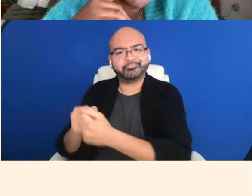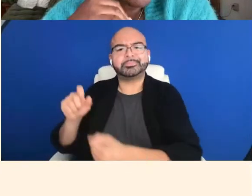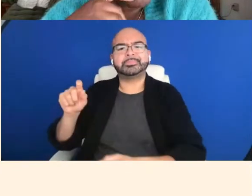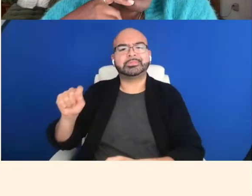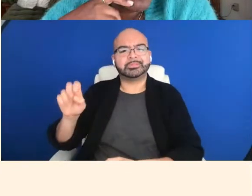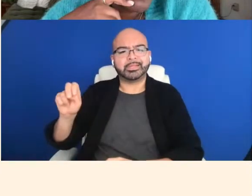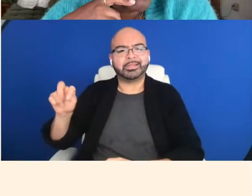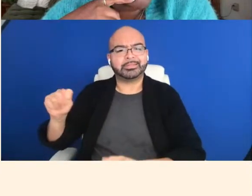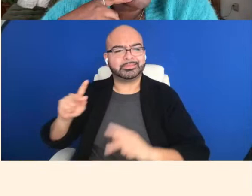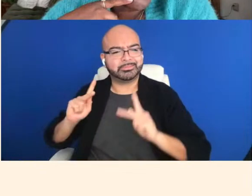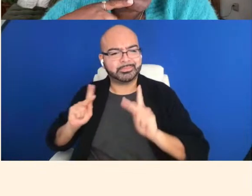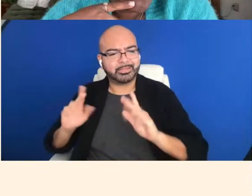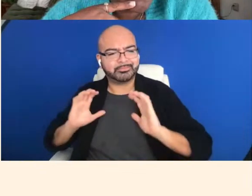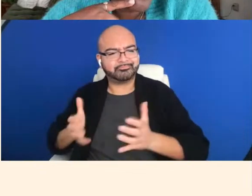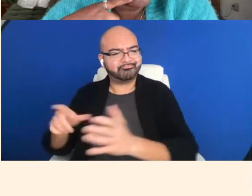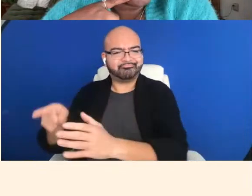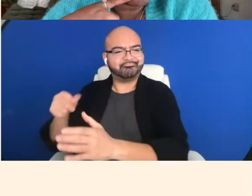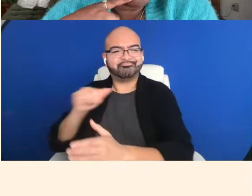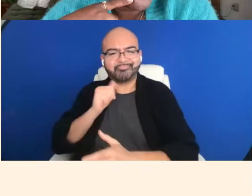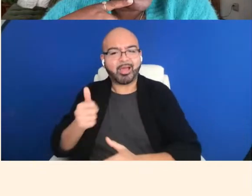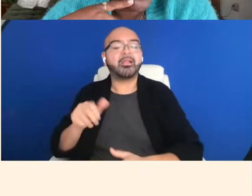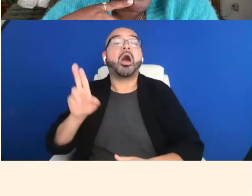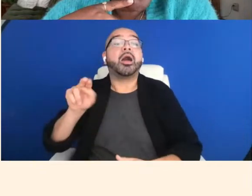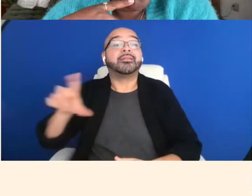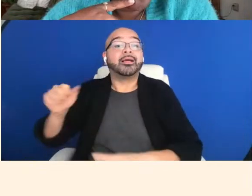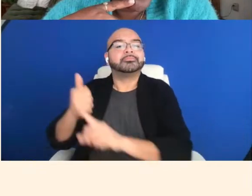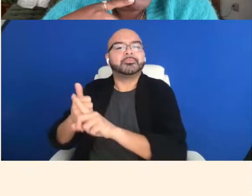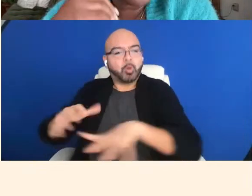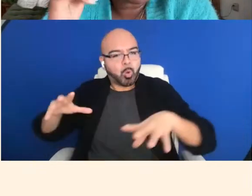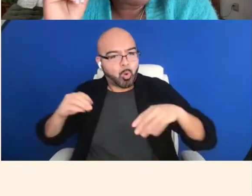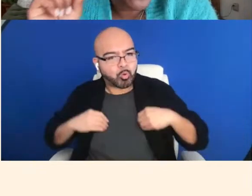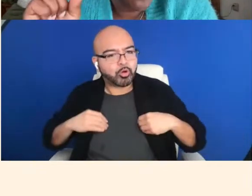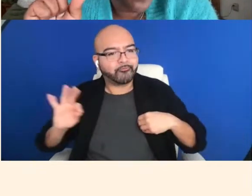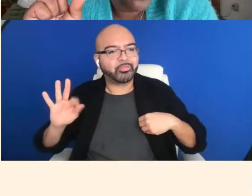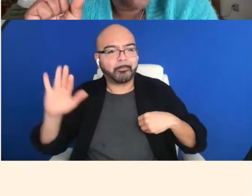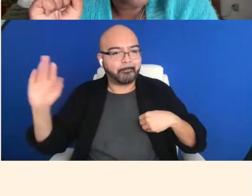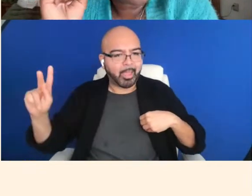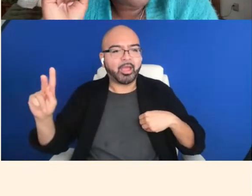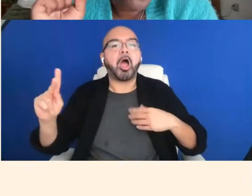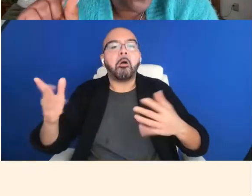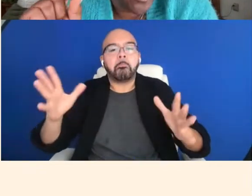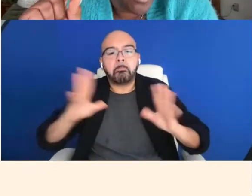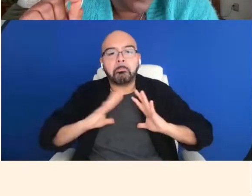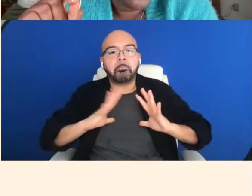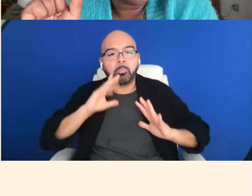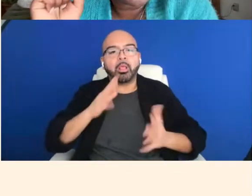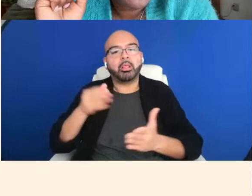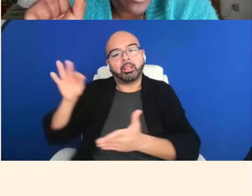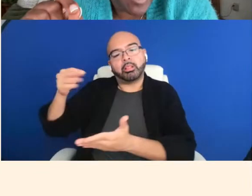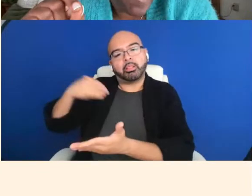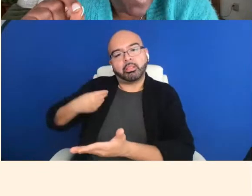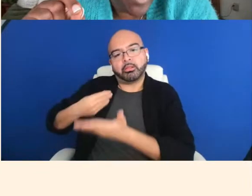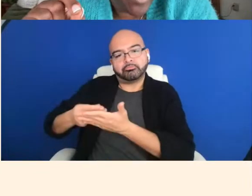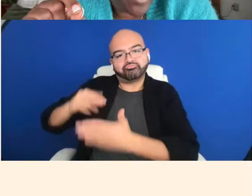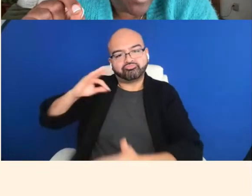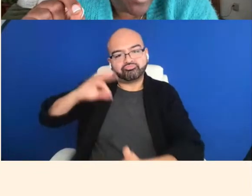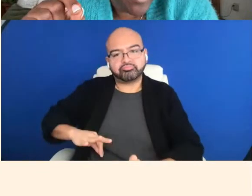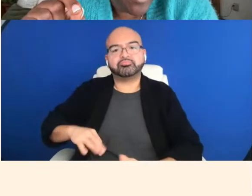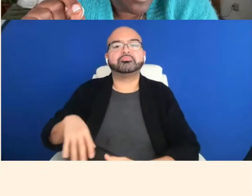people are the owner of the bank, unless the people are the owner of the